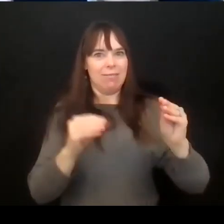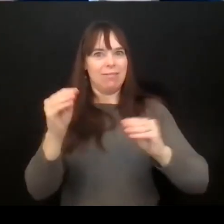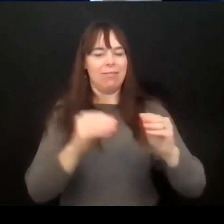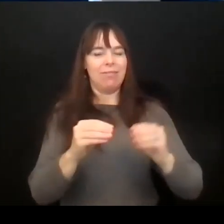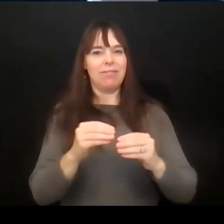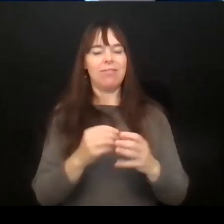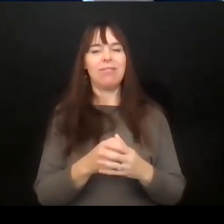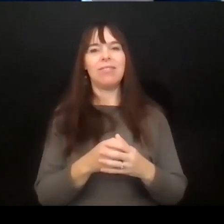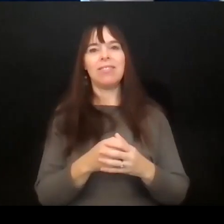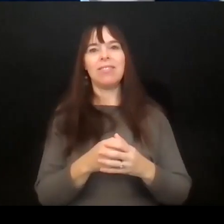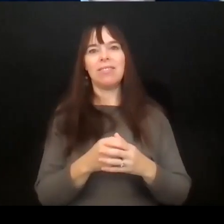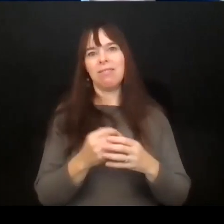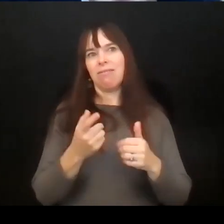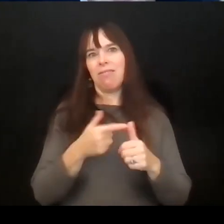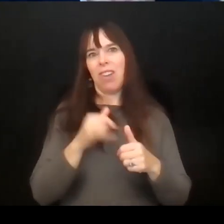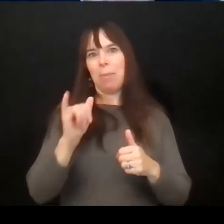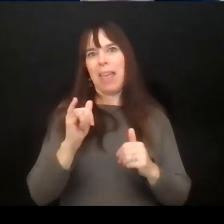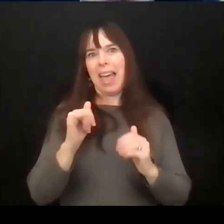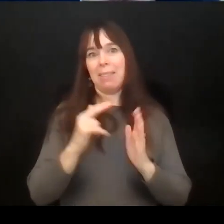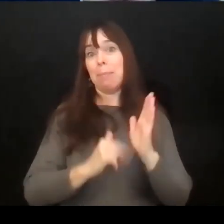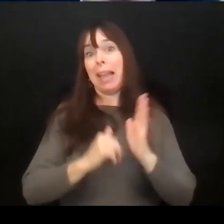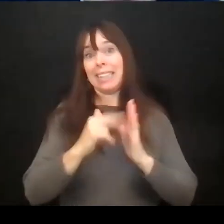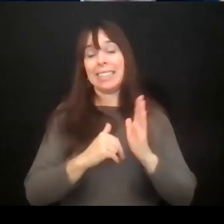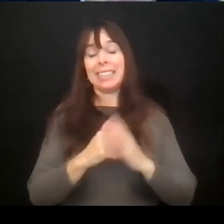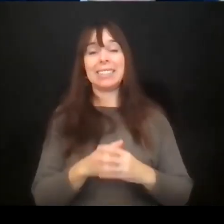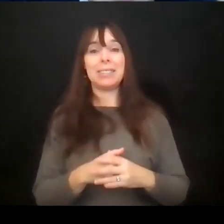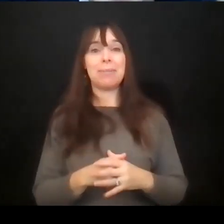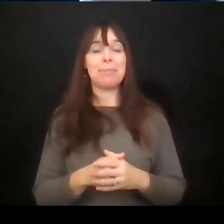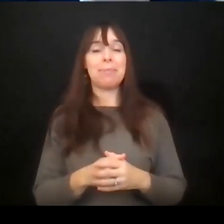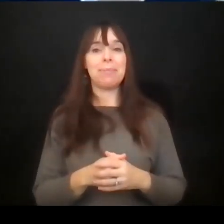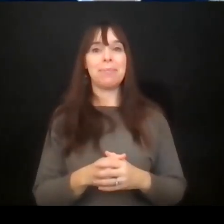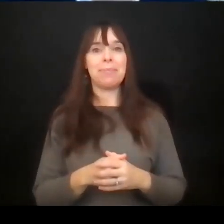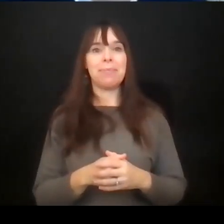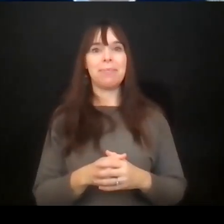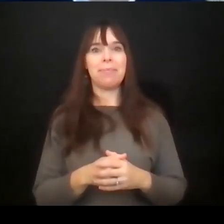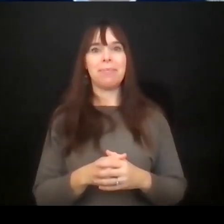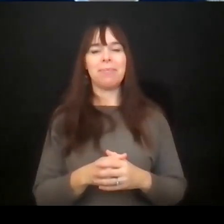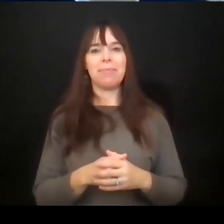in these paintings that